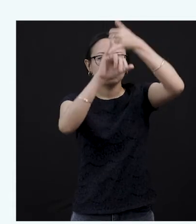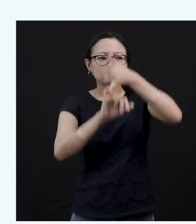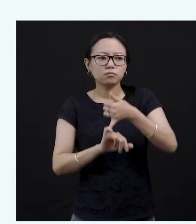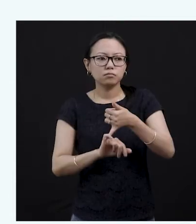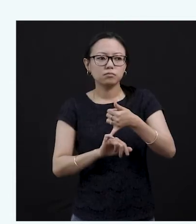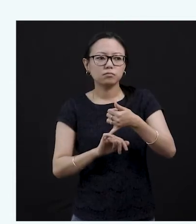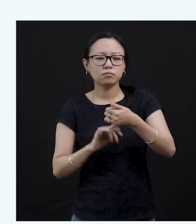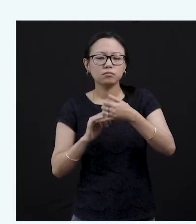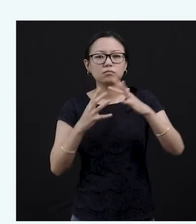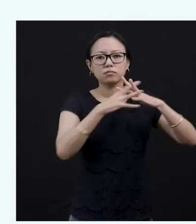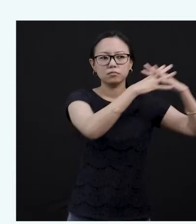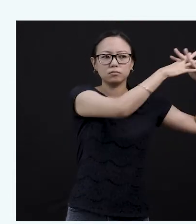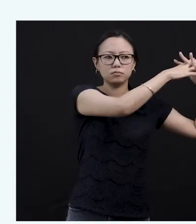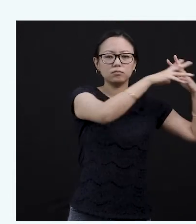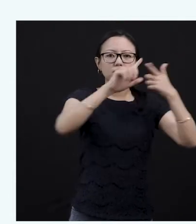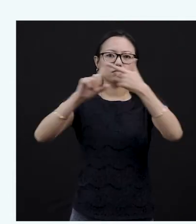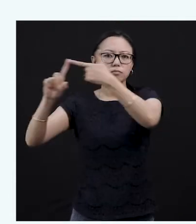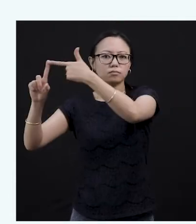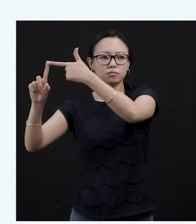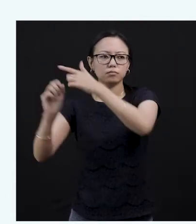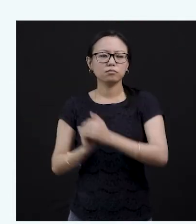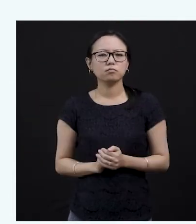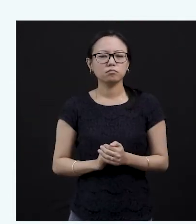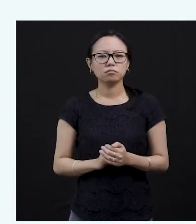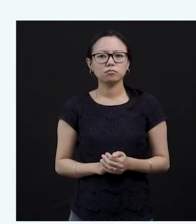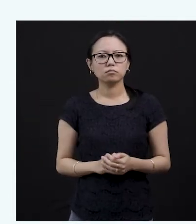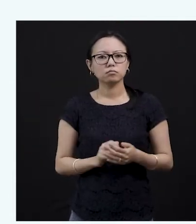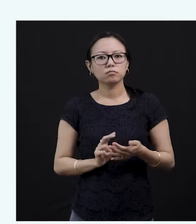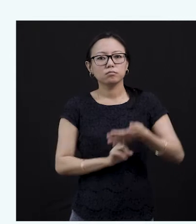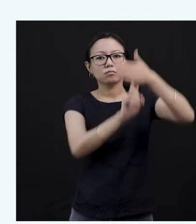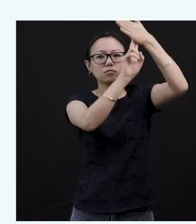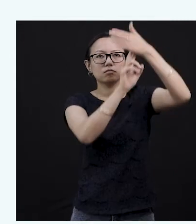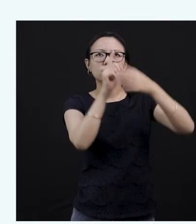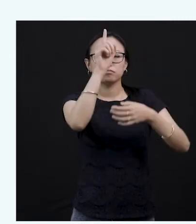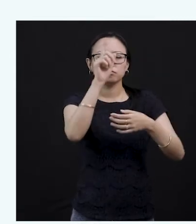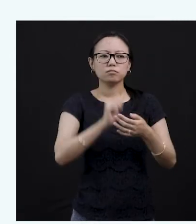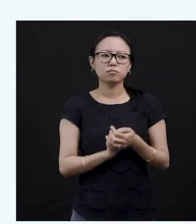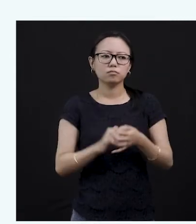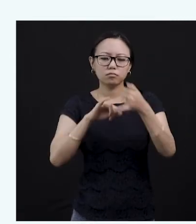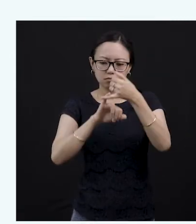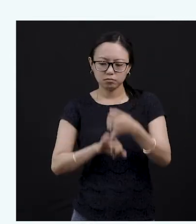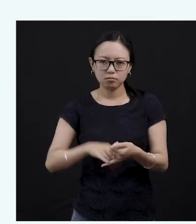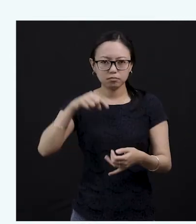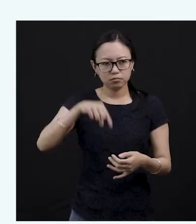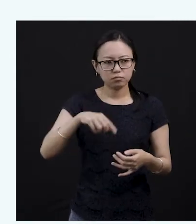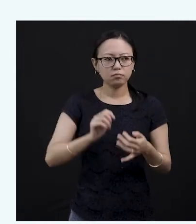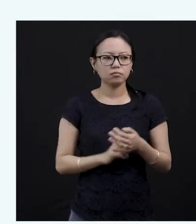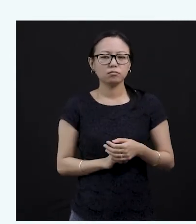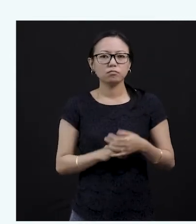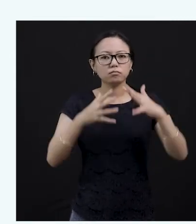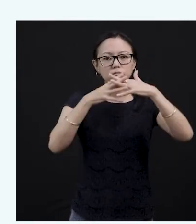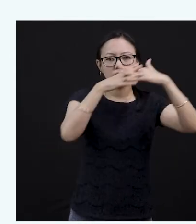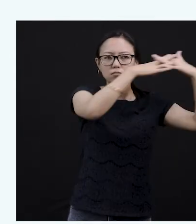have 4 directions. The north is at the top, south is at the bottom, west on one side of me